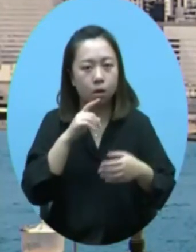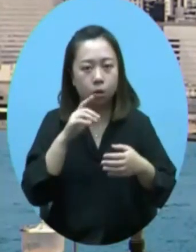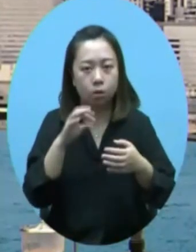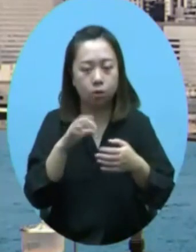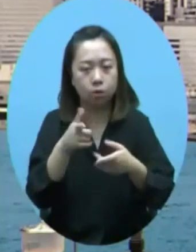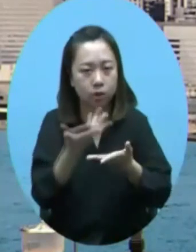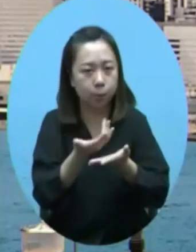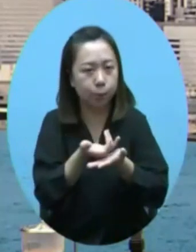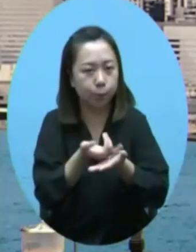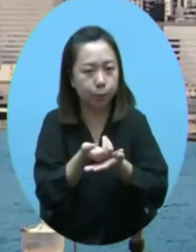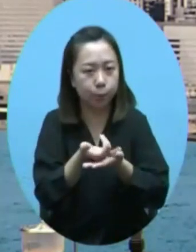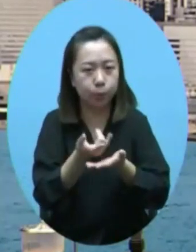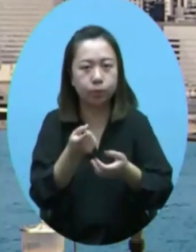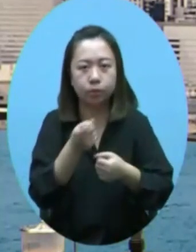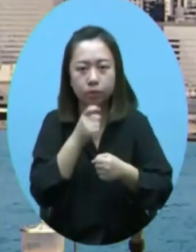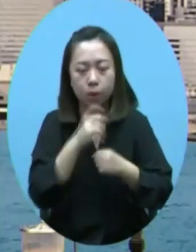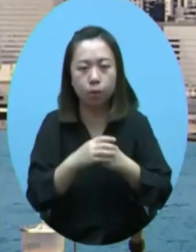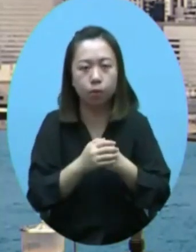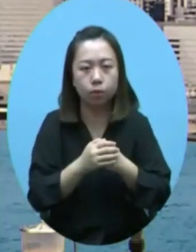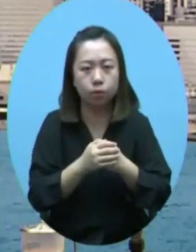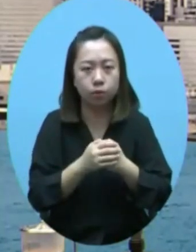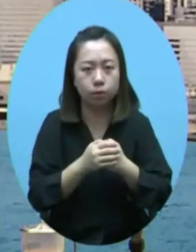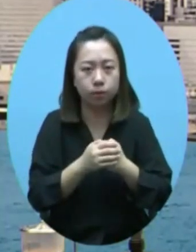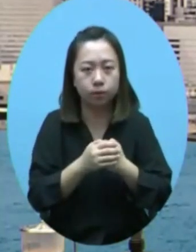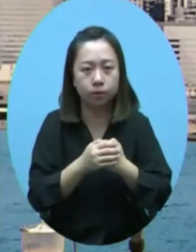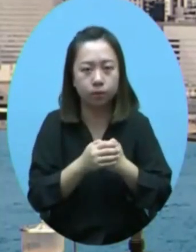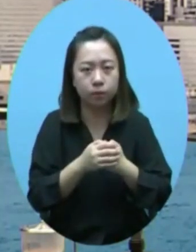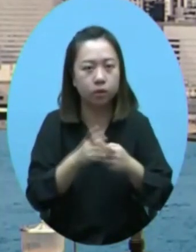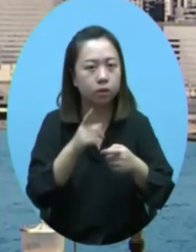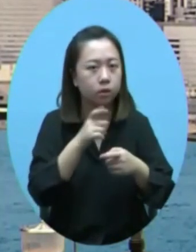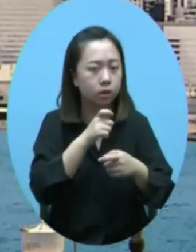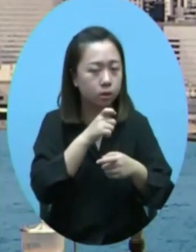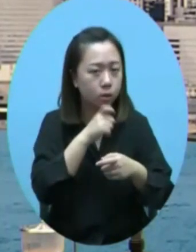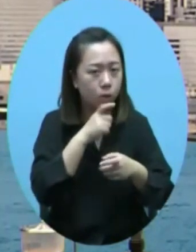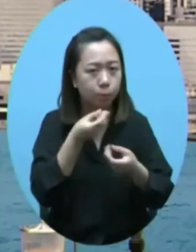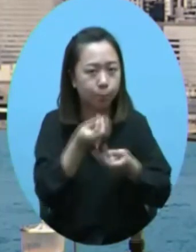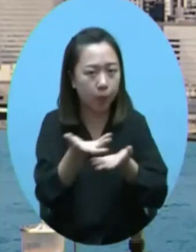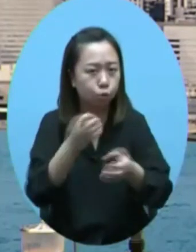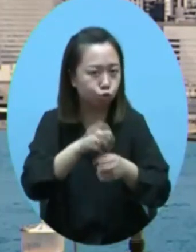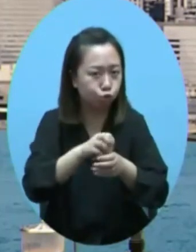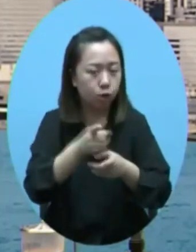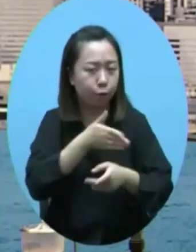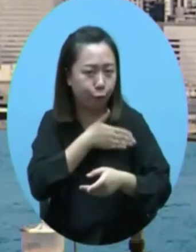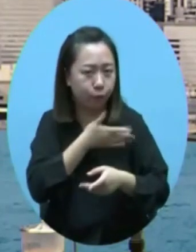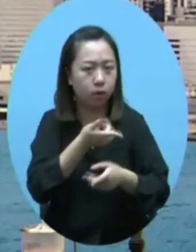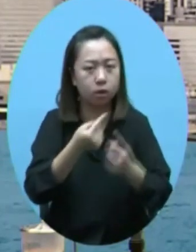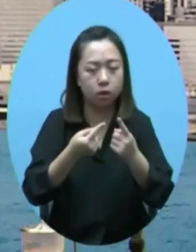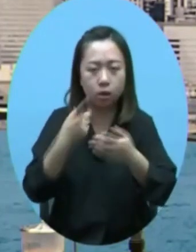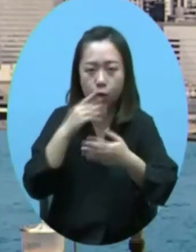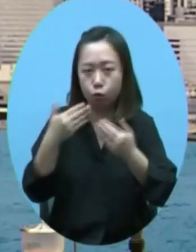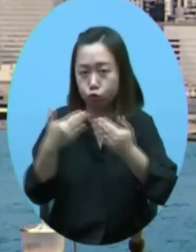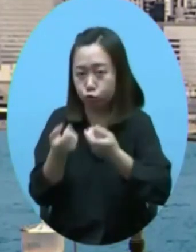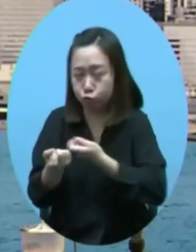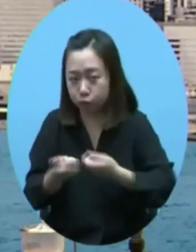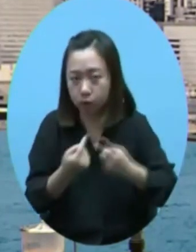at the bottom of the building, we also hand out this to test the staff as well as the residents. And so far, no